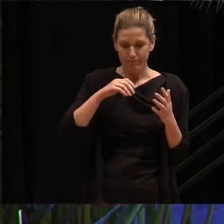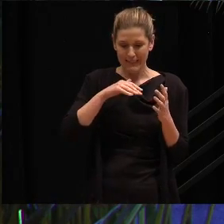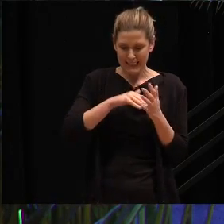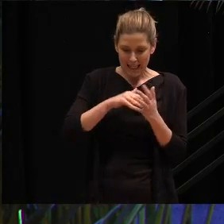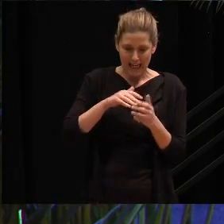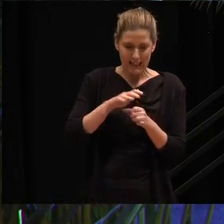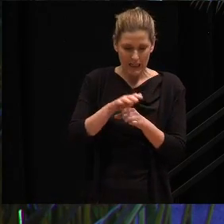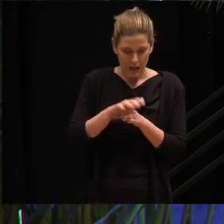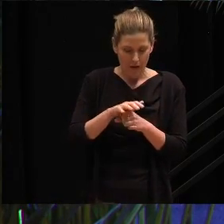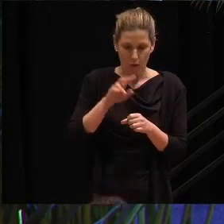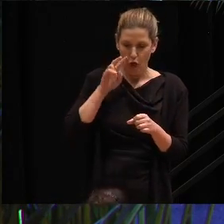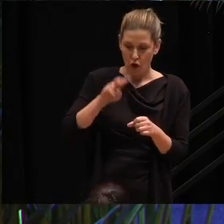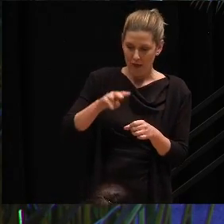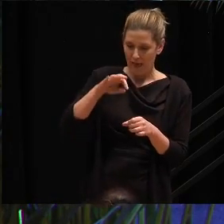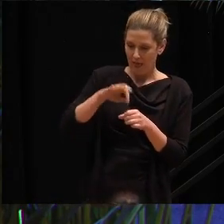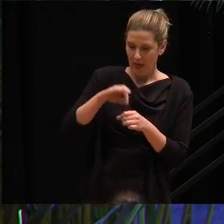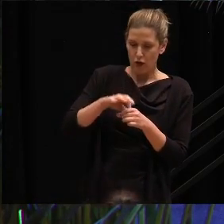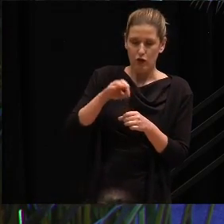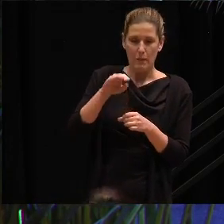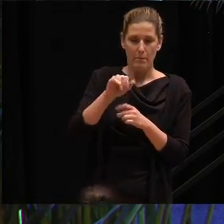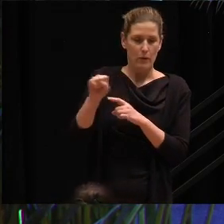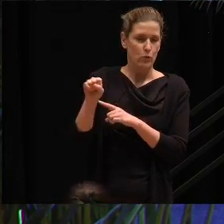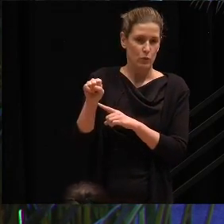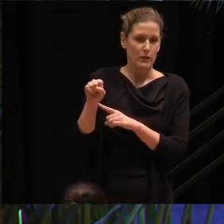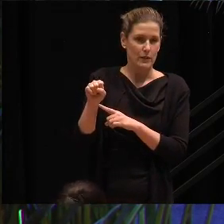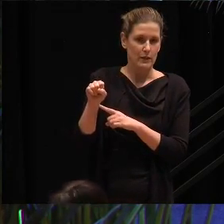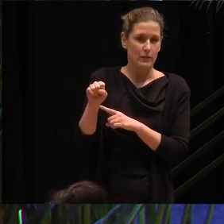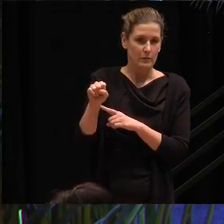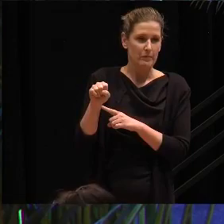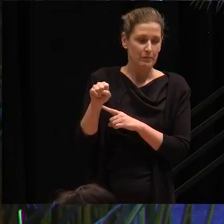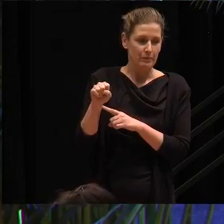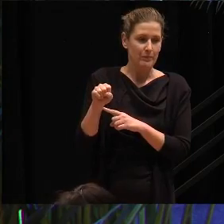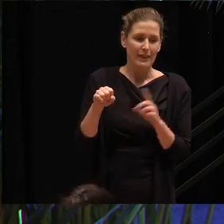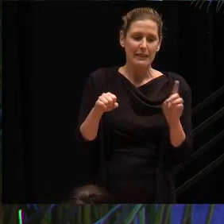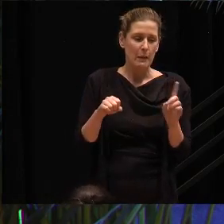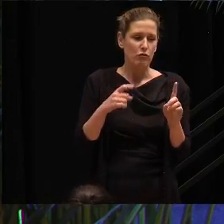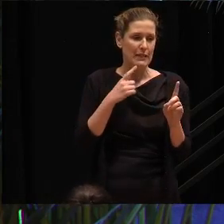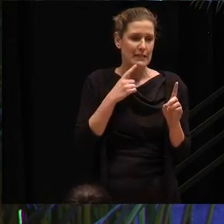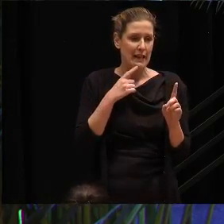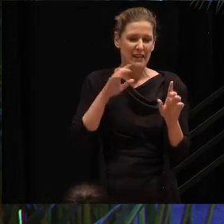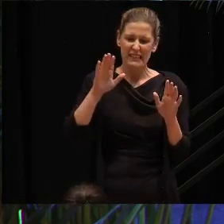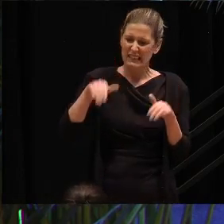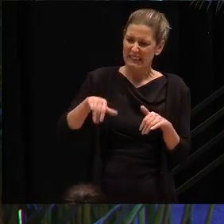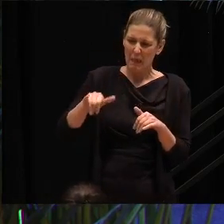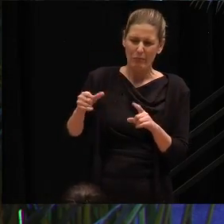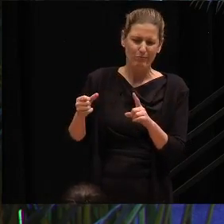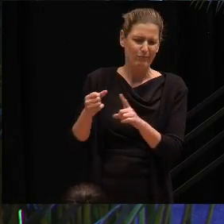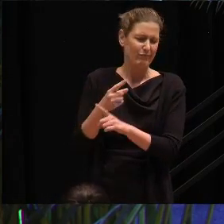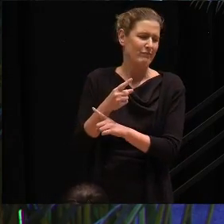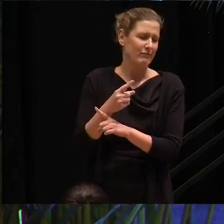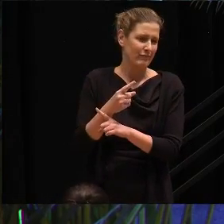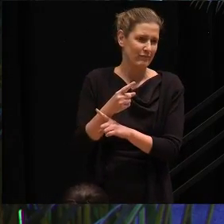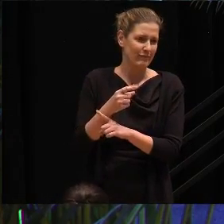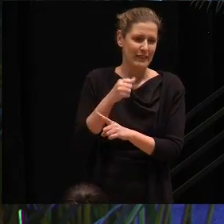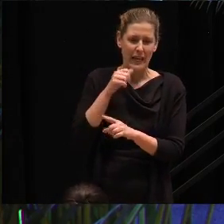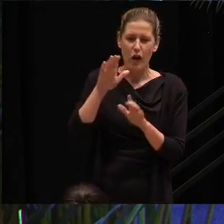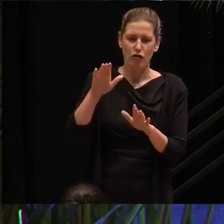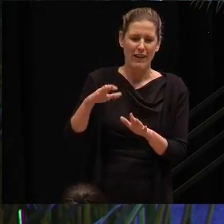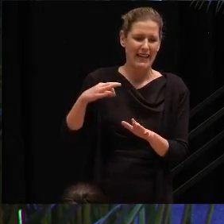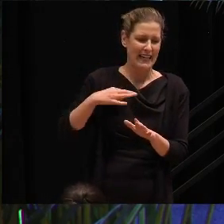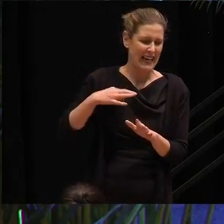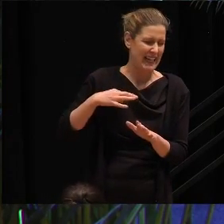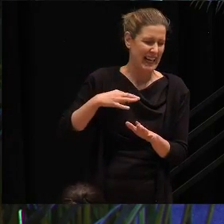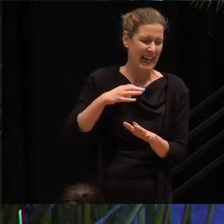the election in Massachusetts. And we sort of, Democrats said, oh, that was an aberration, it wasn't a great candidate, it was a